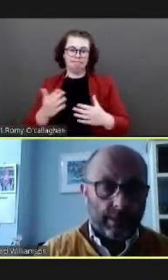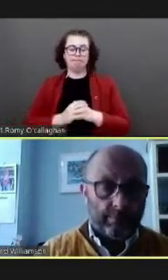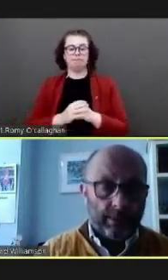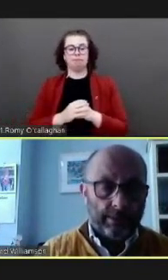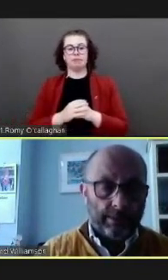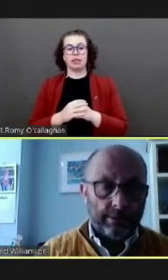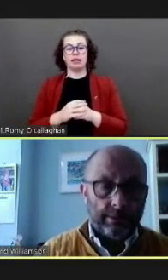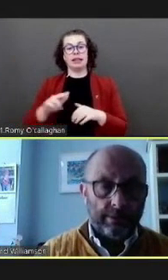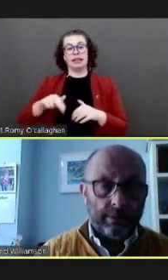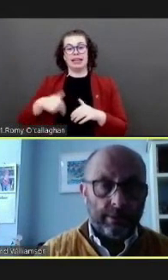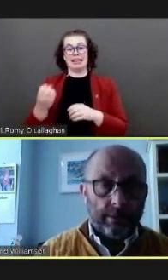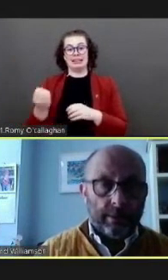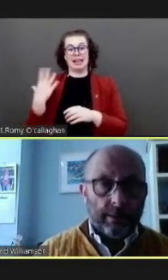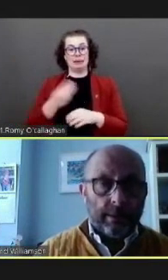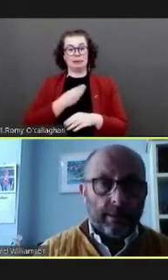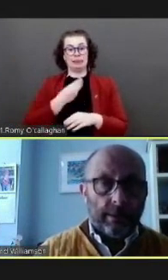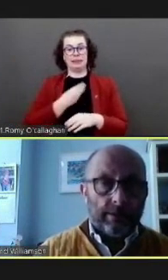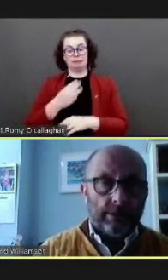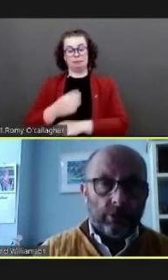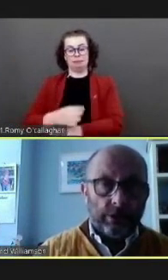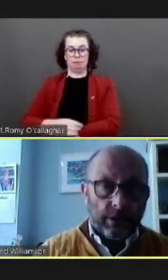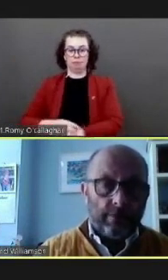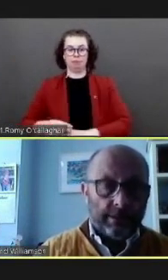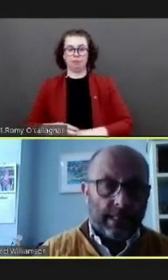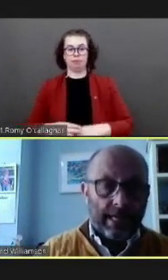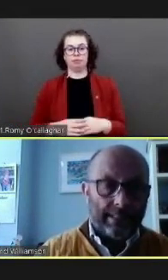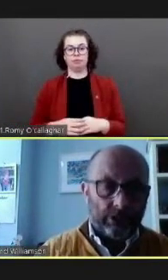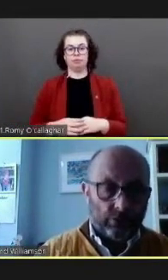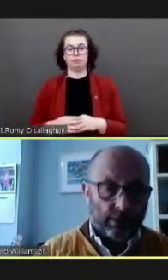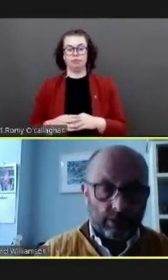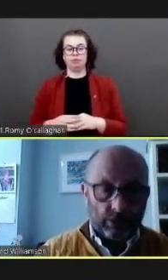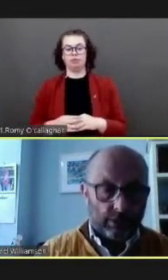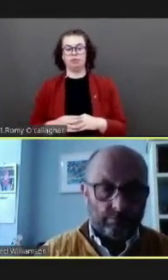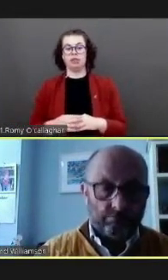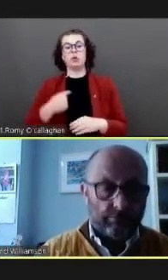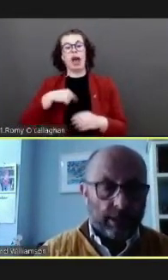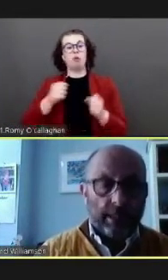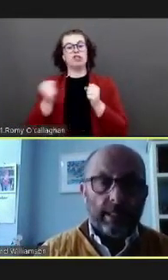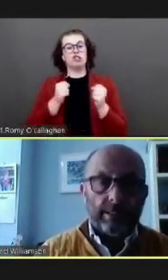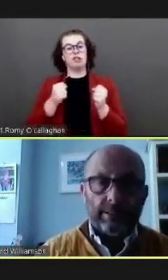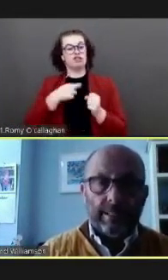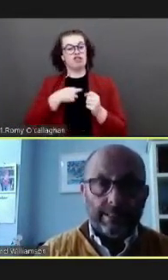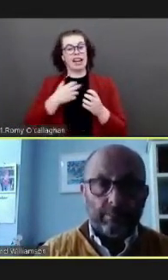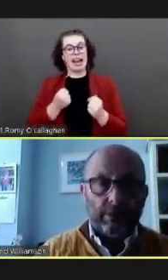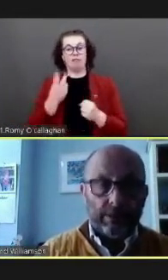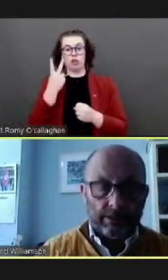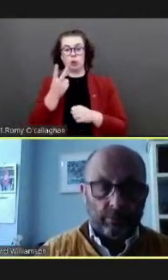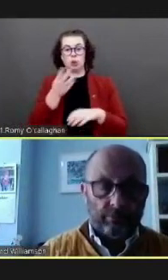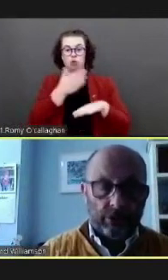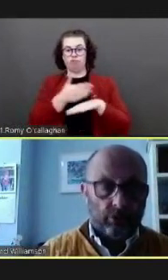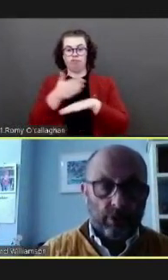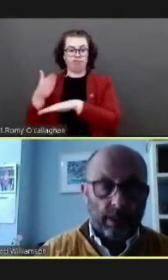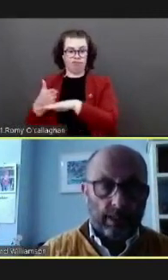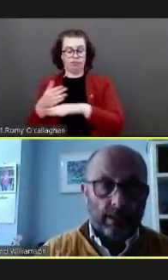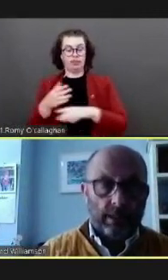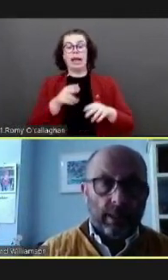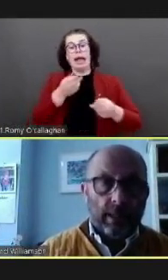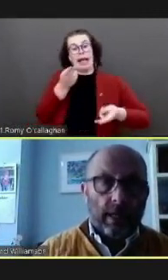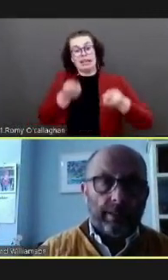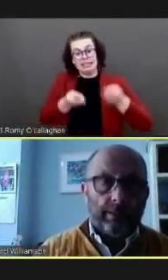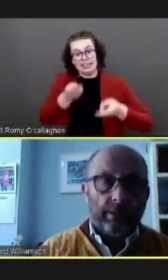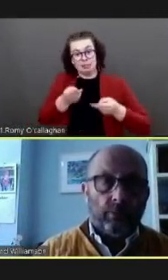to the next slide, please. So the service has two functions. It's assessment and supervision,